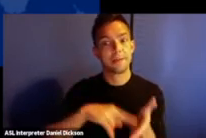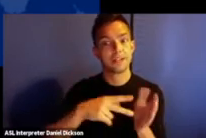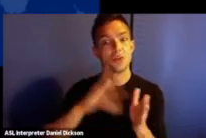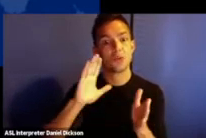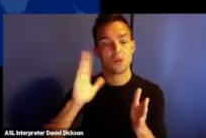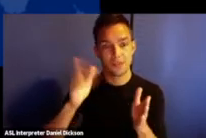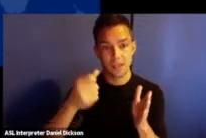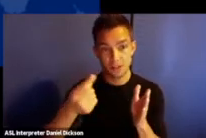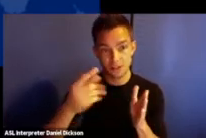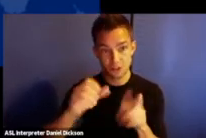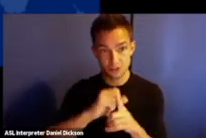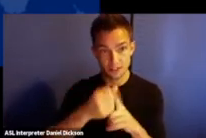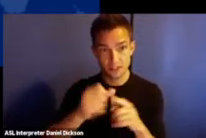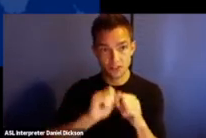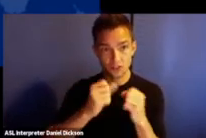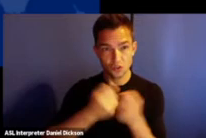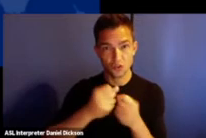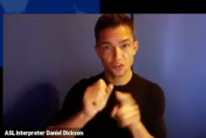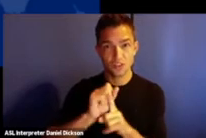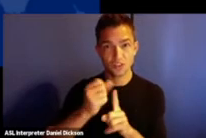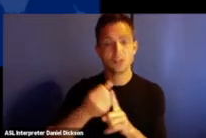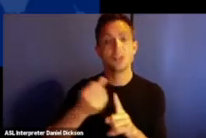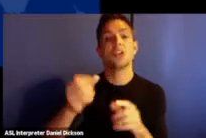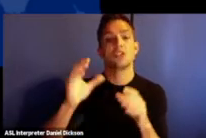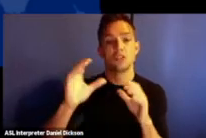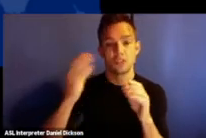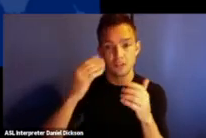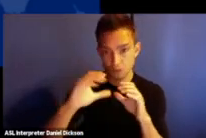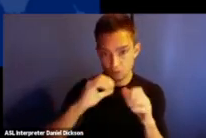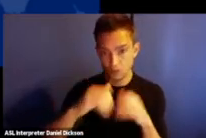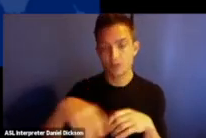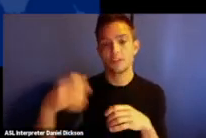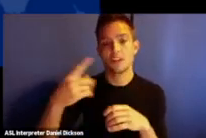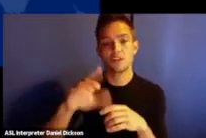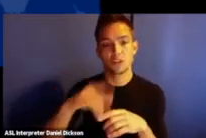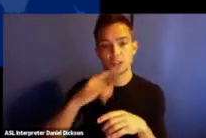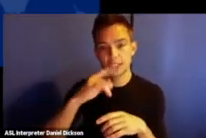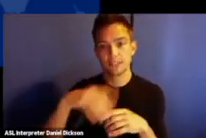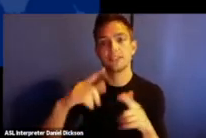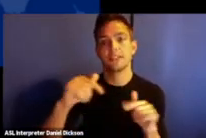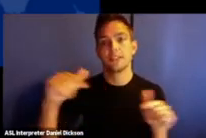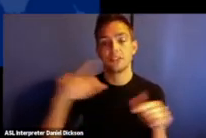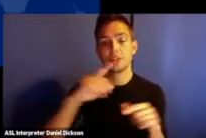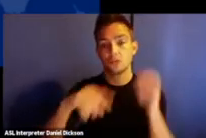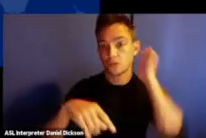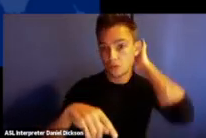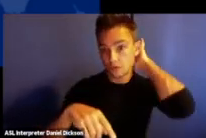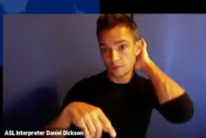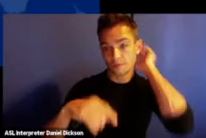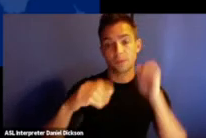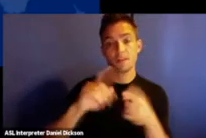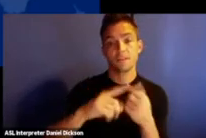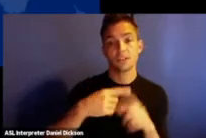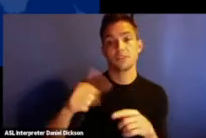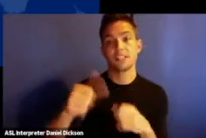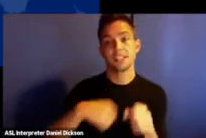your predicaments of social? Do they know how to communicate with your child? Do they know how to understand your kid? Is a true real friendship for 10 years on the